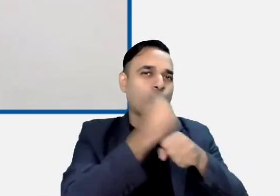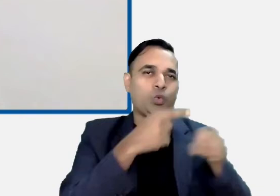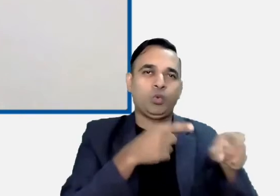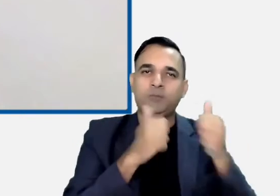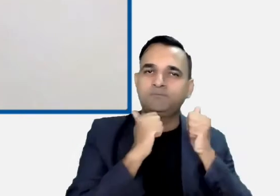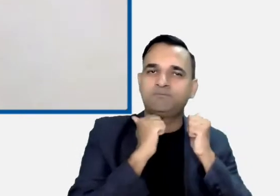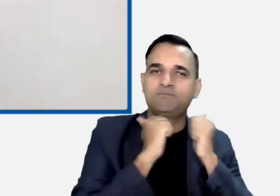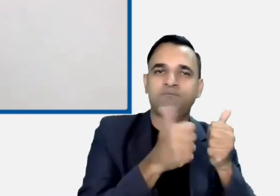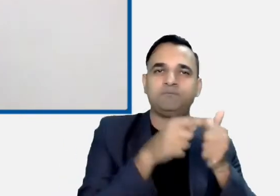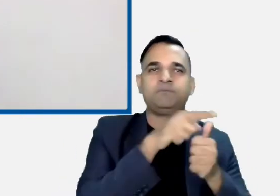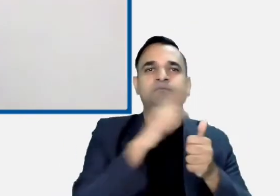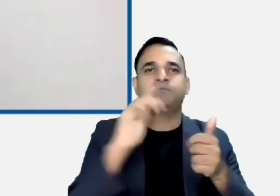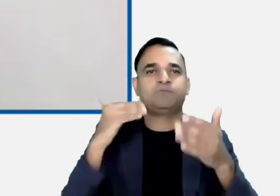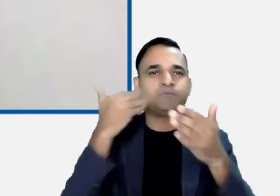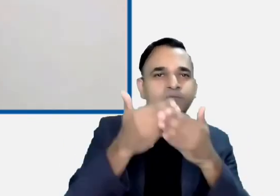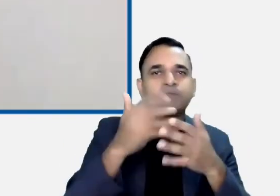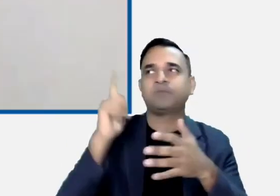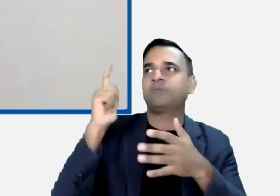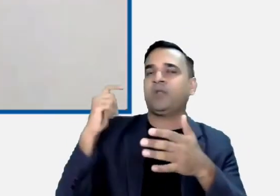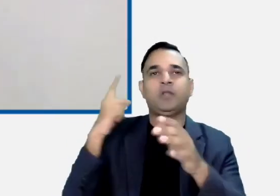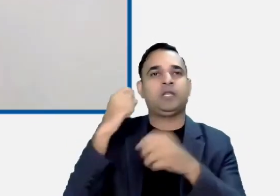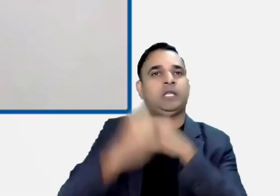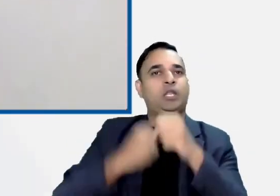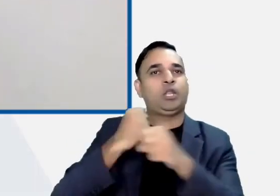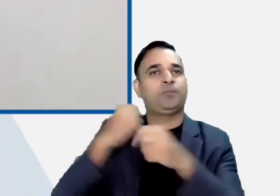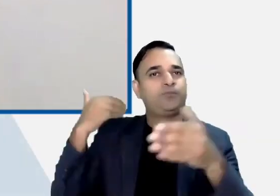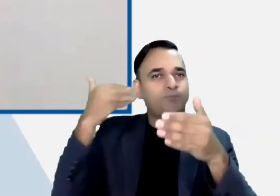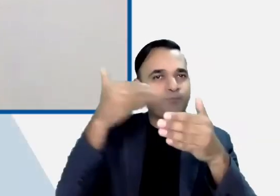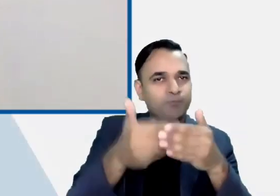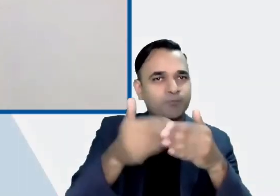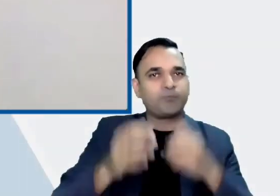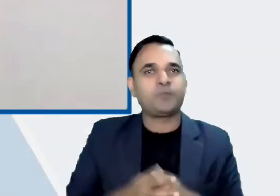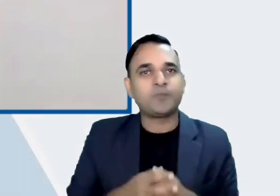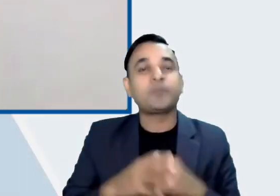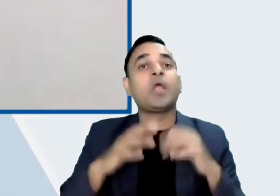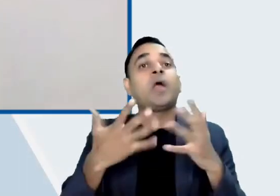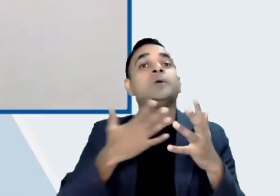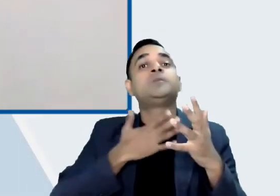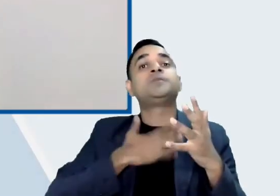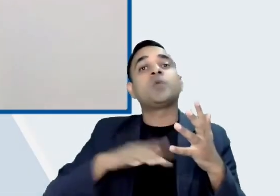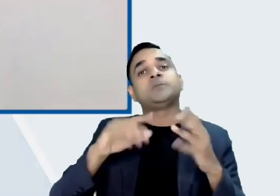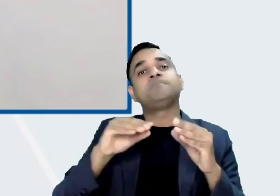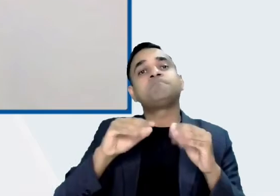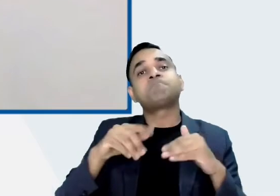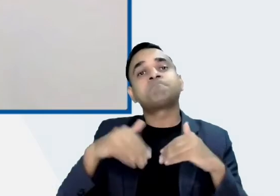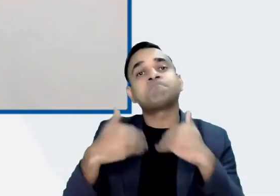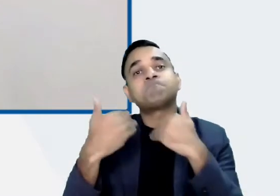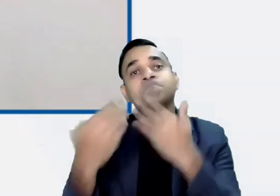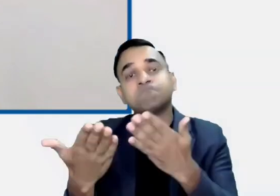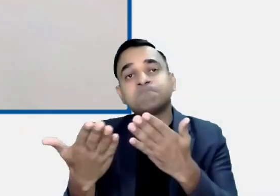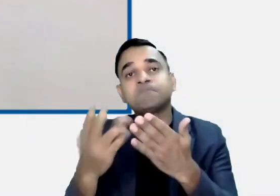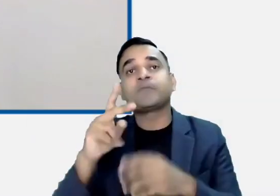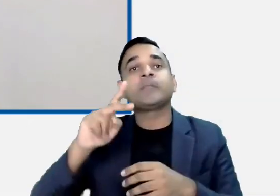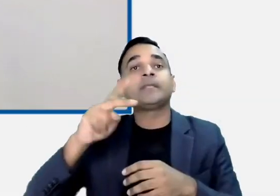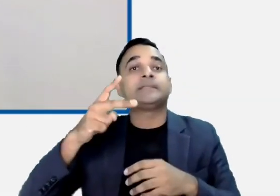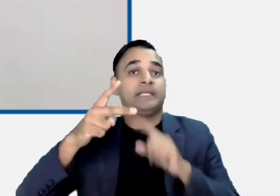for the regional platform, is to share with you the draft Nairobi Declaration. I just wanted to